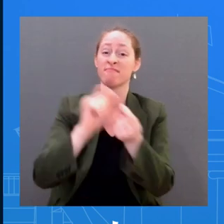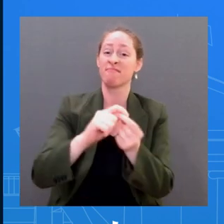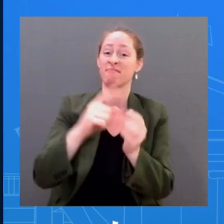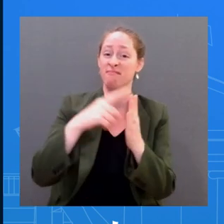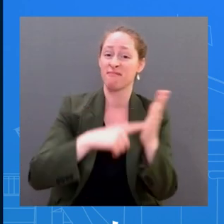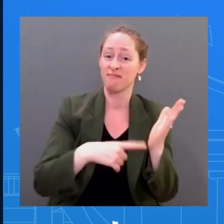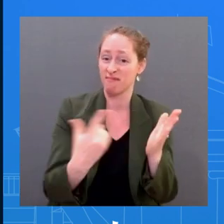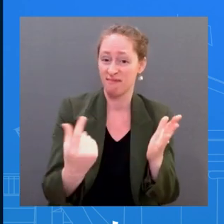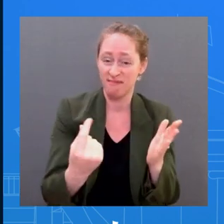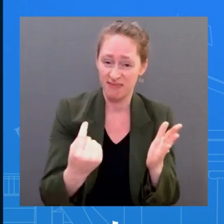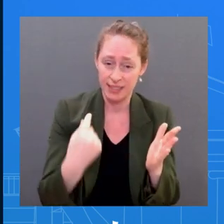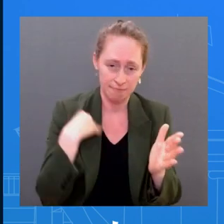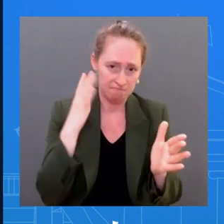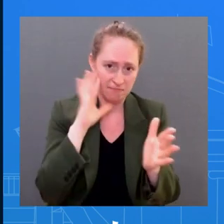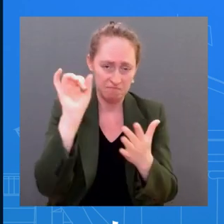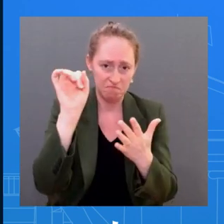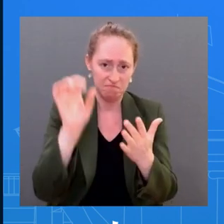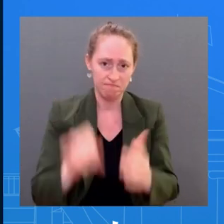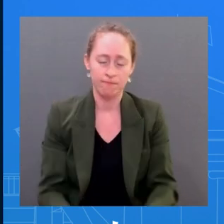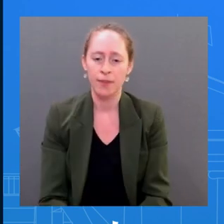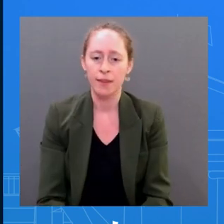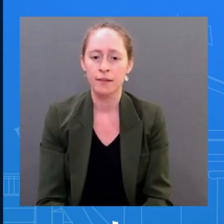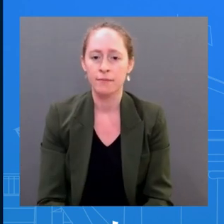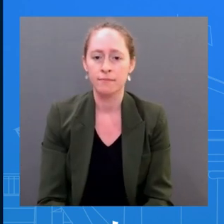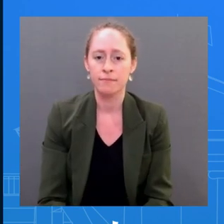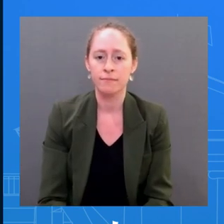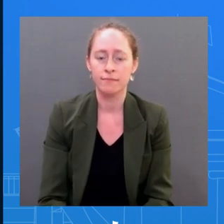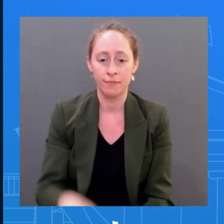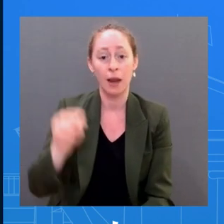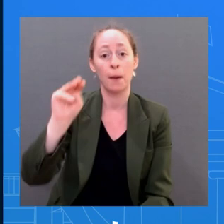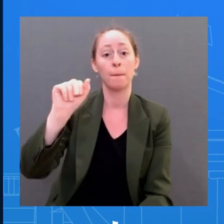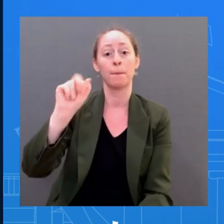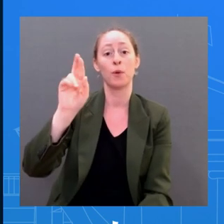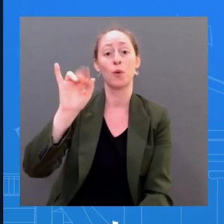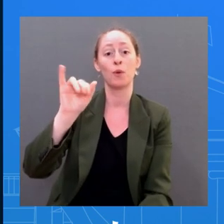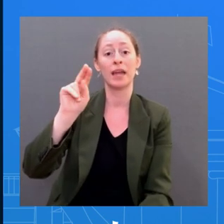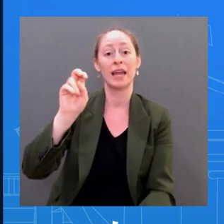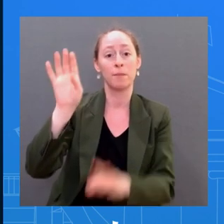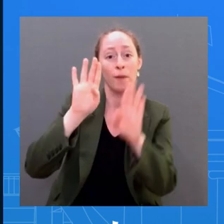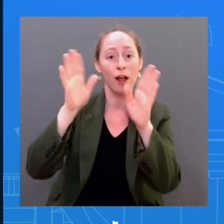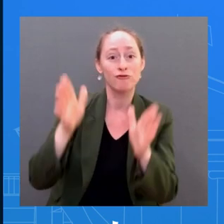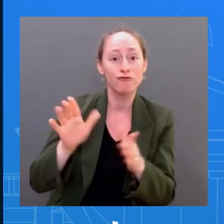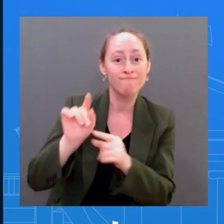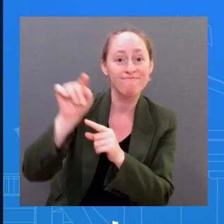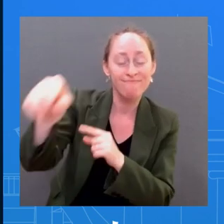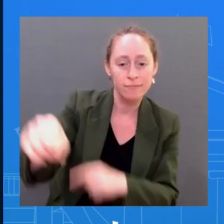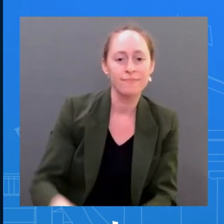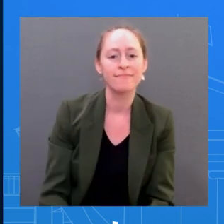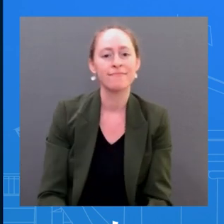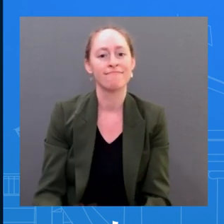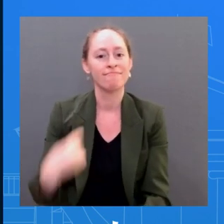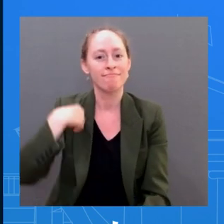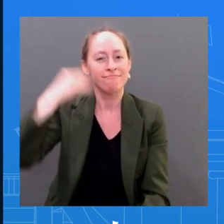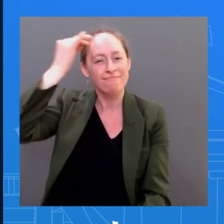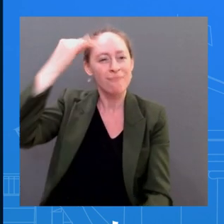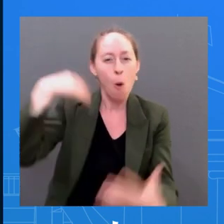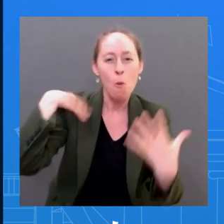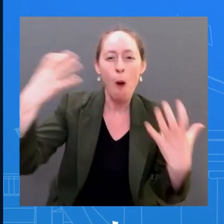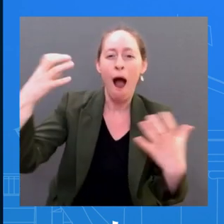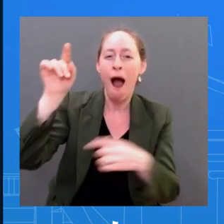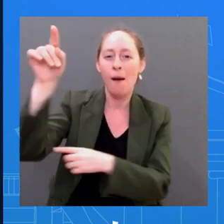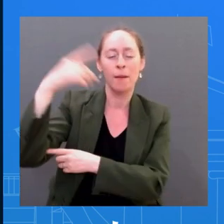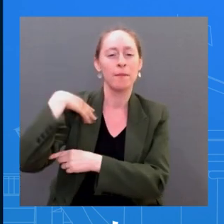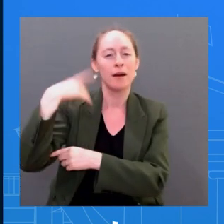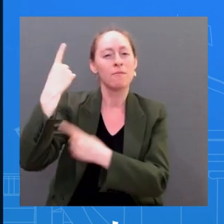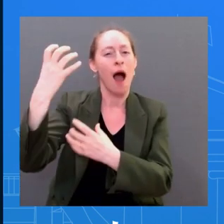marine biologist, I want to pass school to get to my dream college. My dream college is in Corpus Christi by the